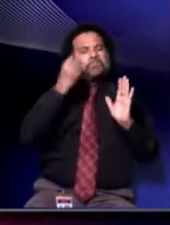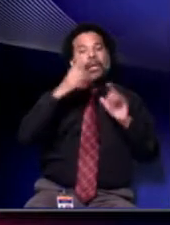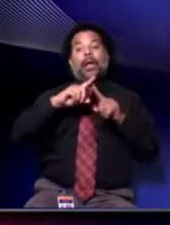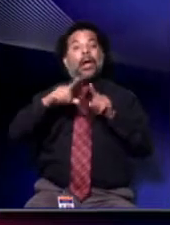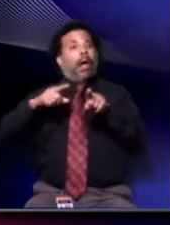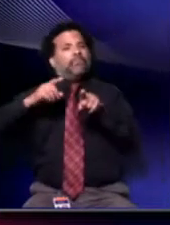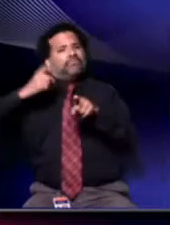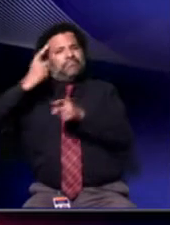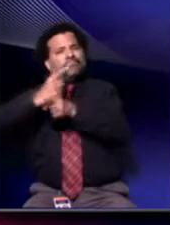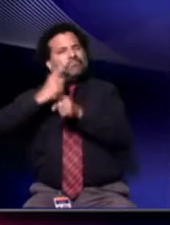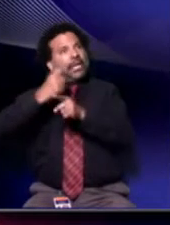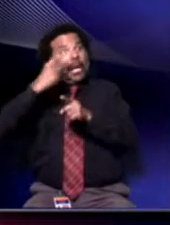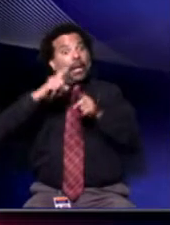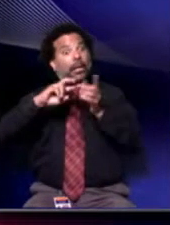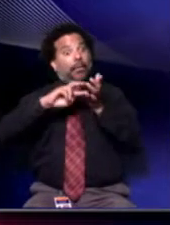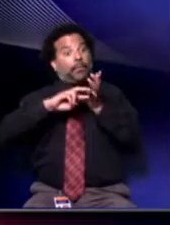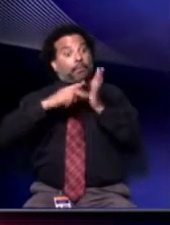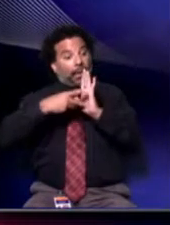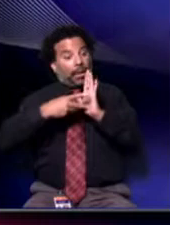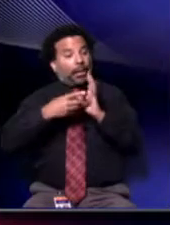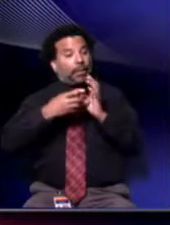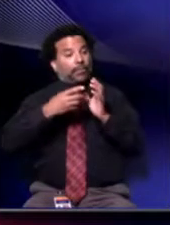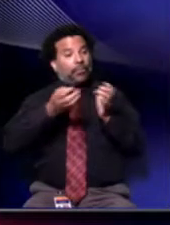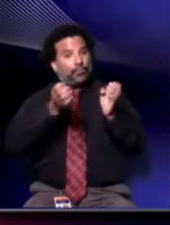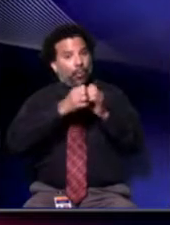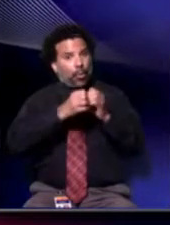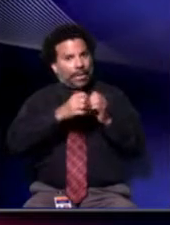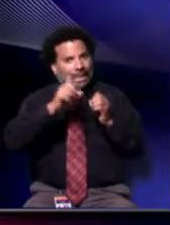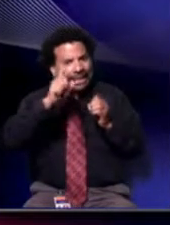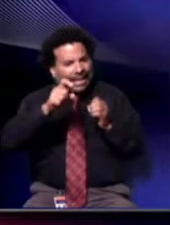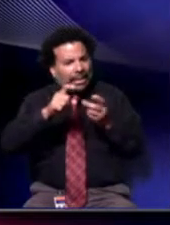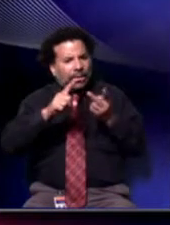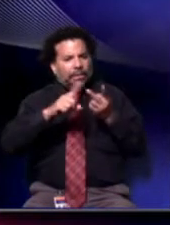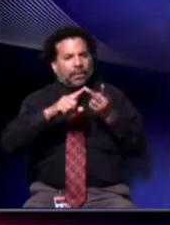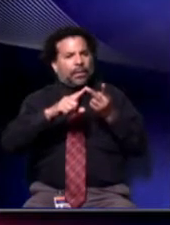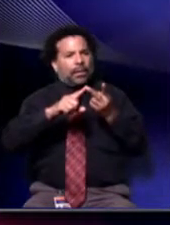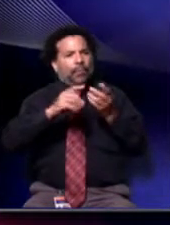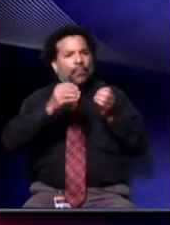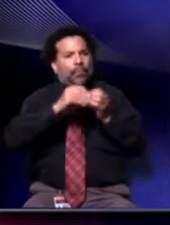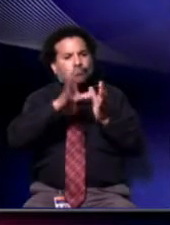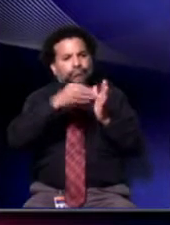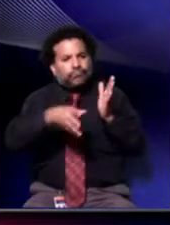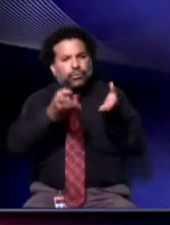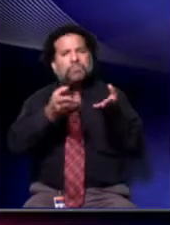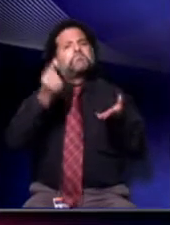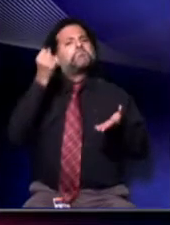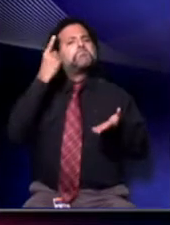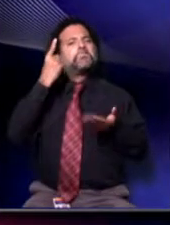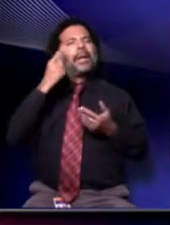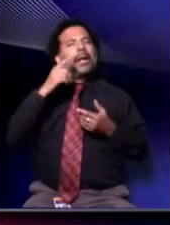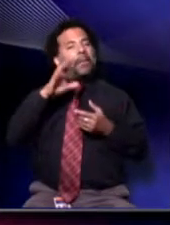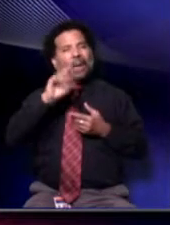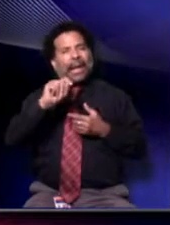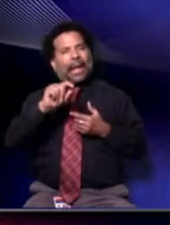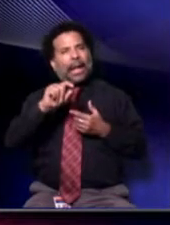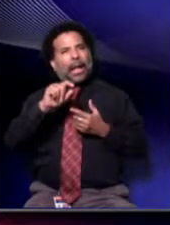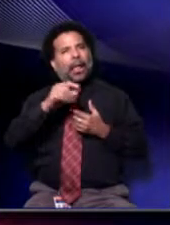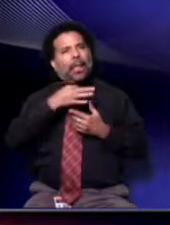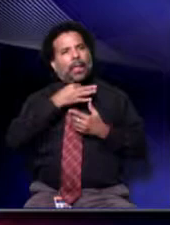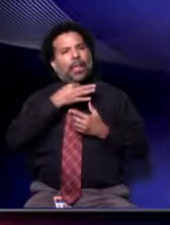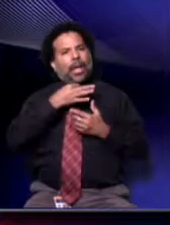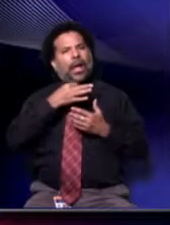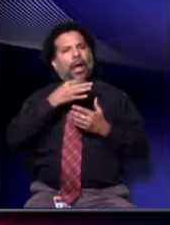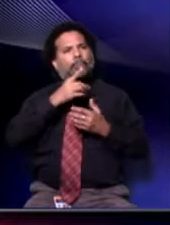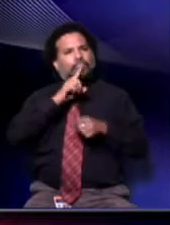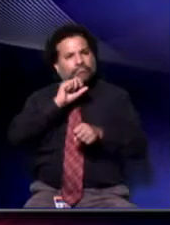they're, the need is greater, and that's certainly, possible, or is it, what is driving these costs, and